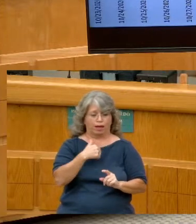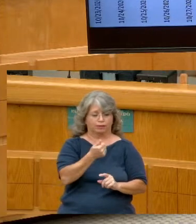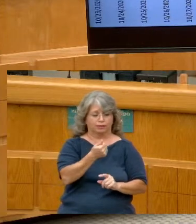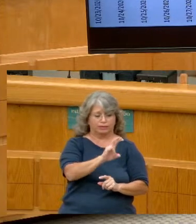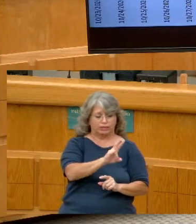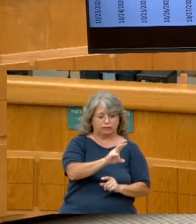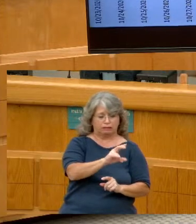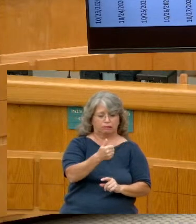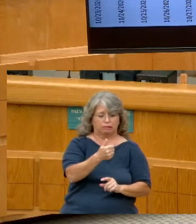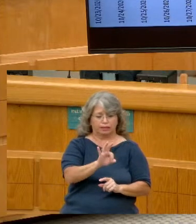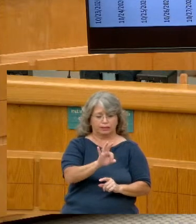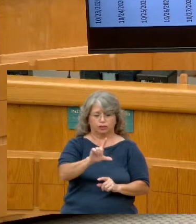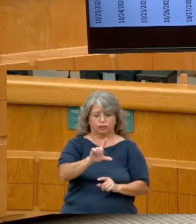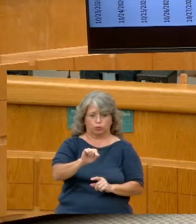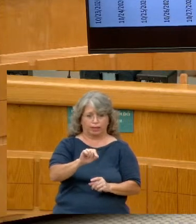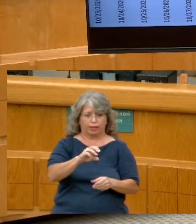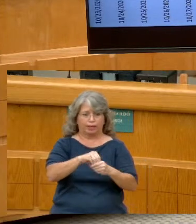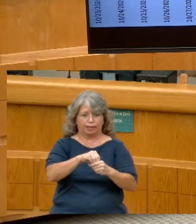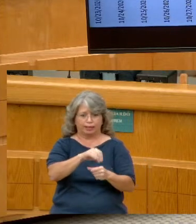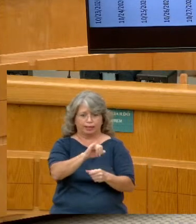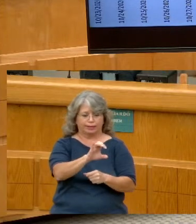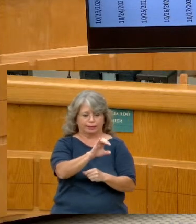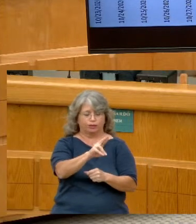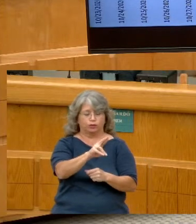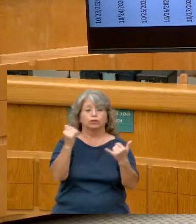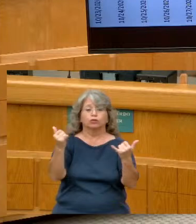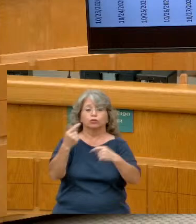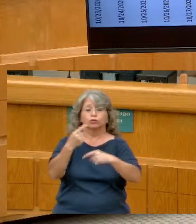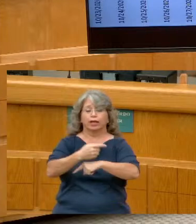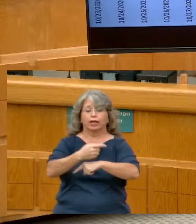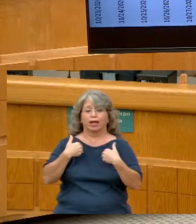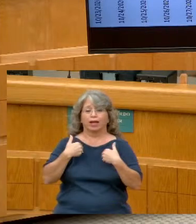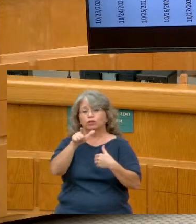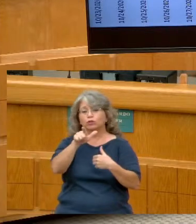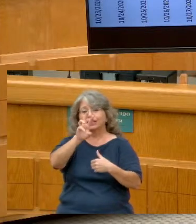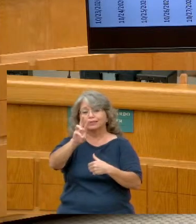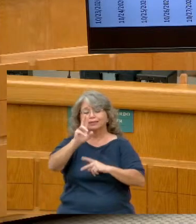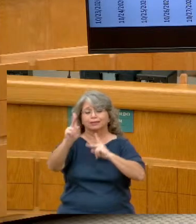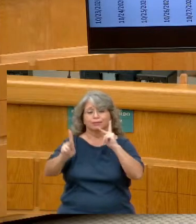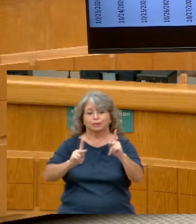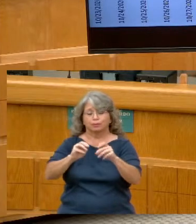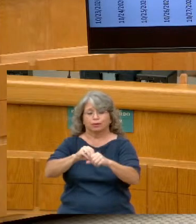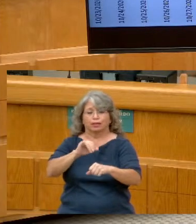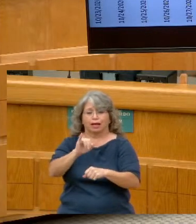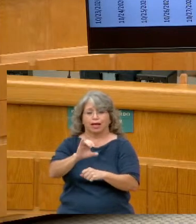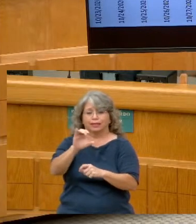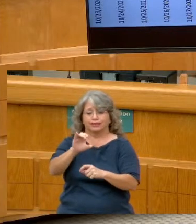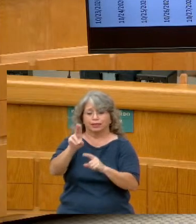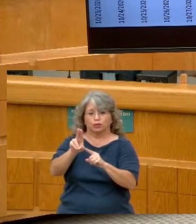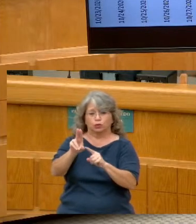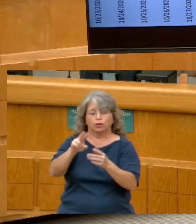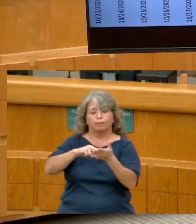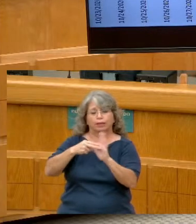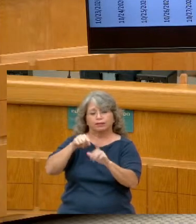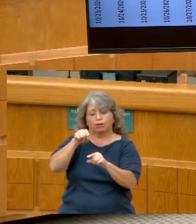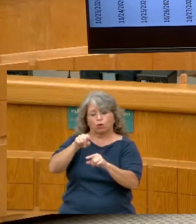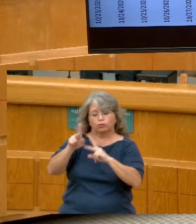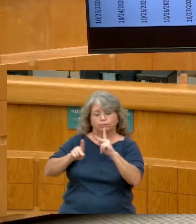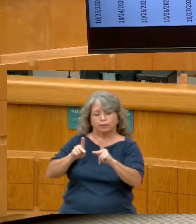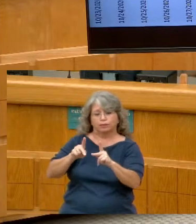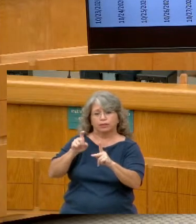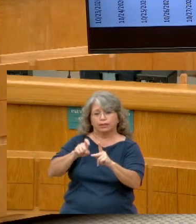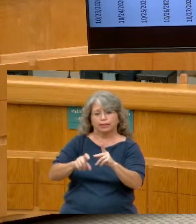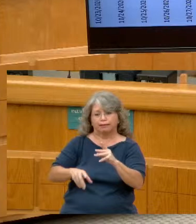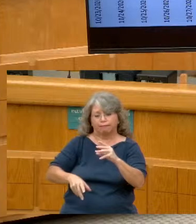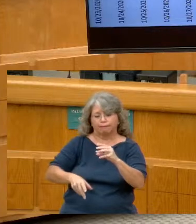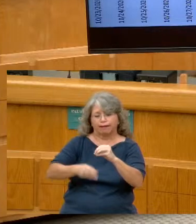20 cases in the ICU, and now today, 26 cases. So these individuals need additional assistance at